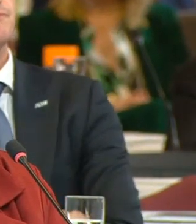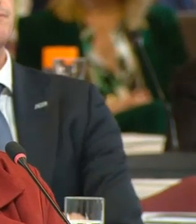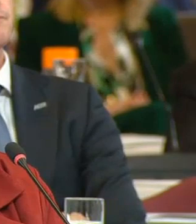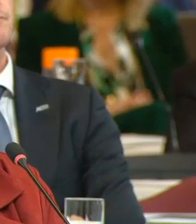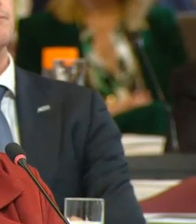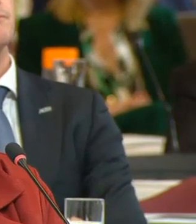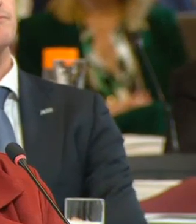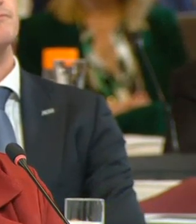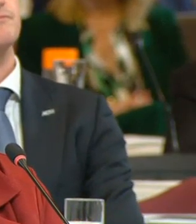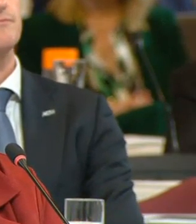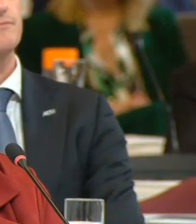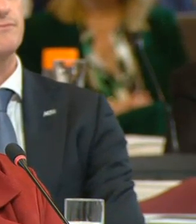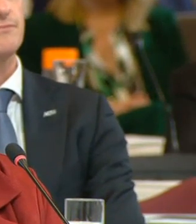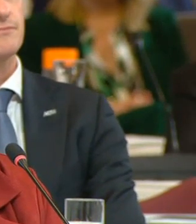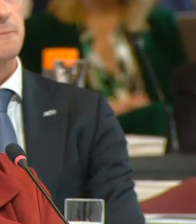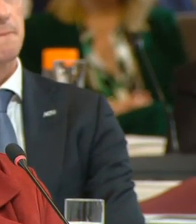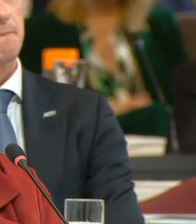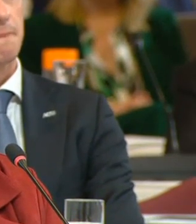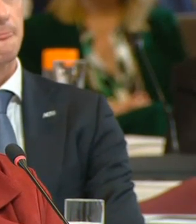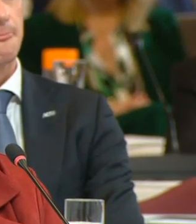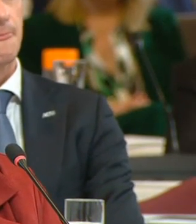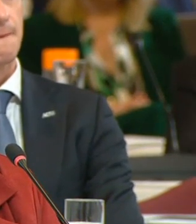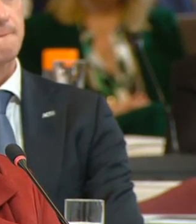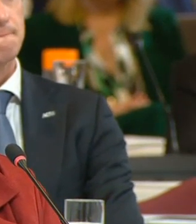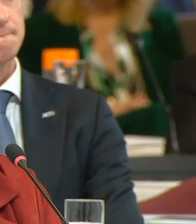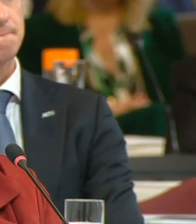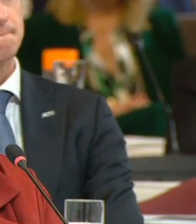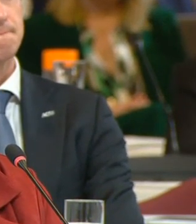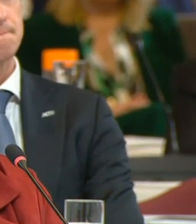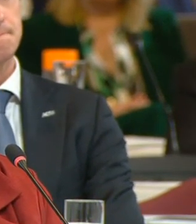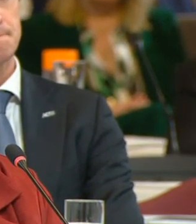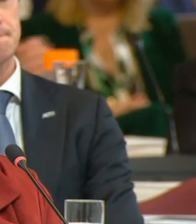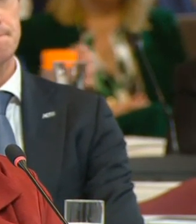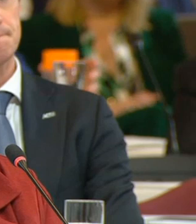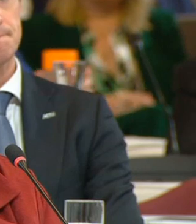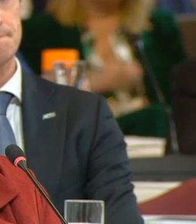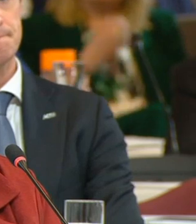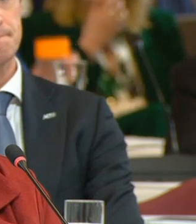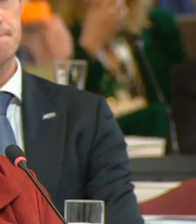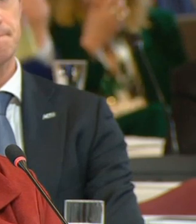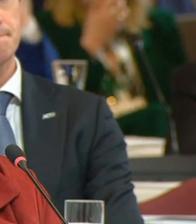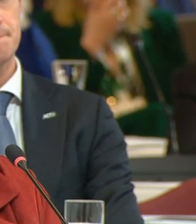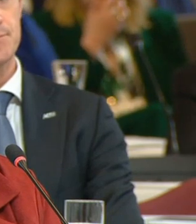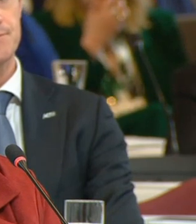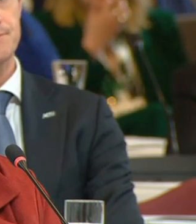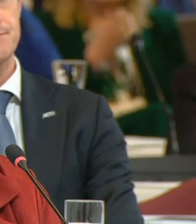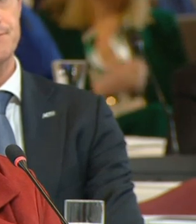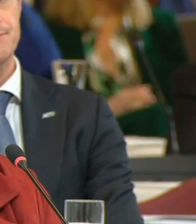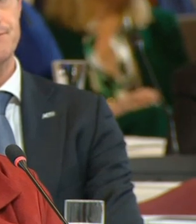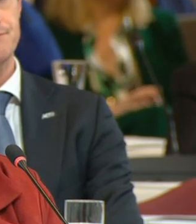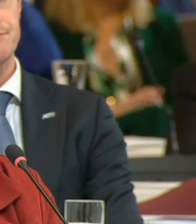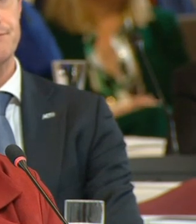Aboriginal and Torres Strait Islander peoples here today sovereignty was never seeded this is was and always will be Aboriginal